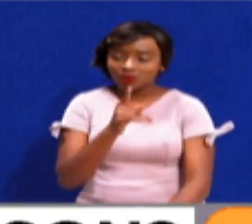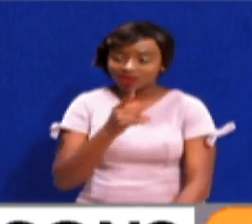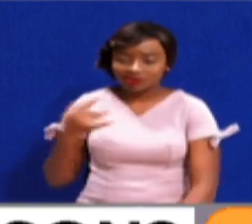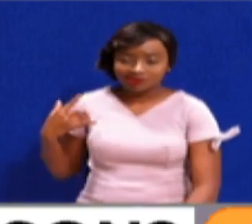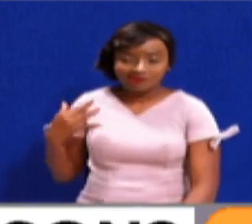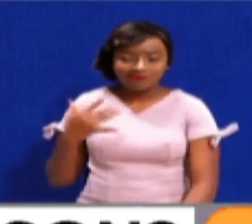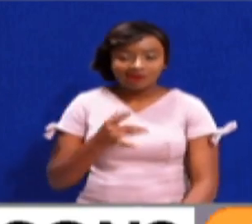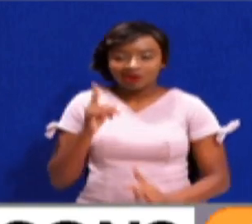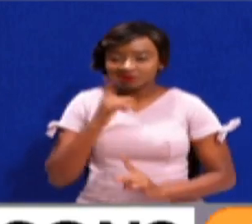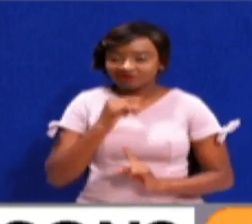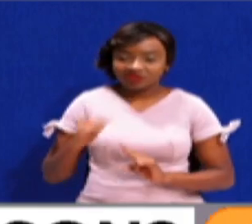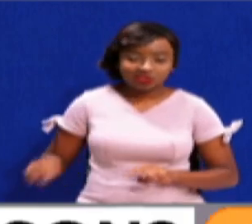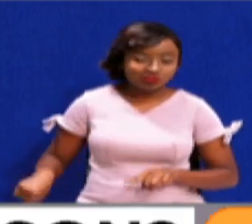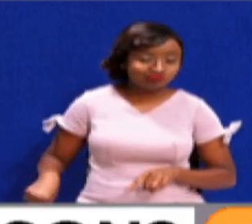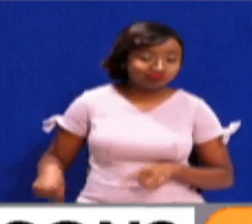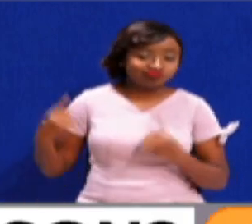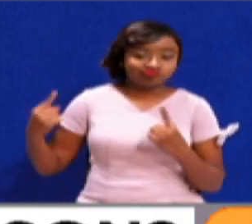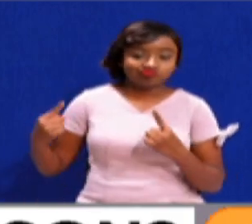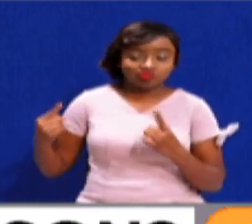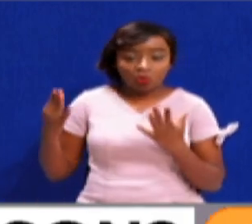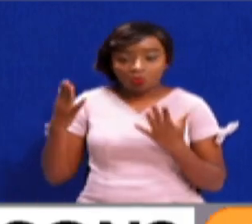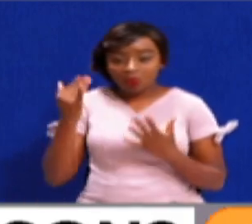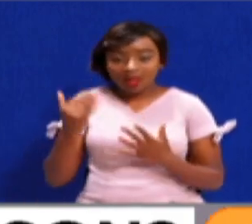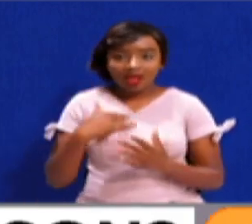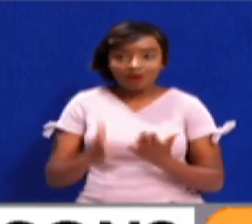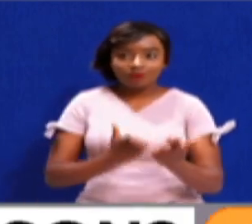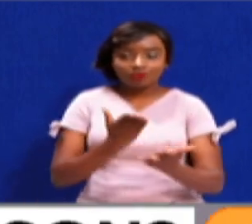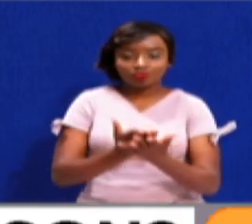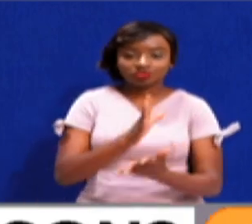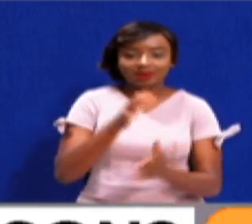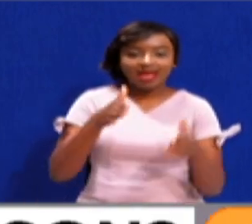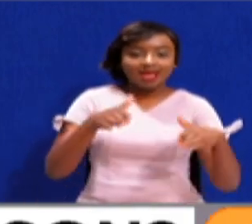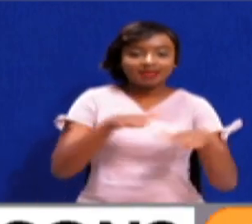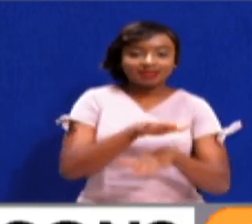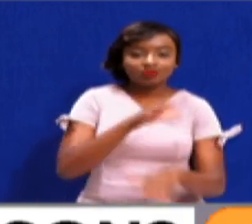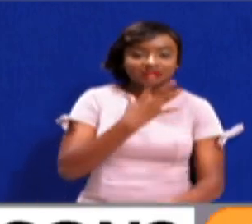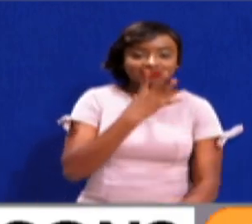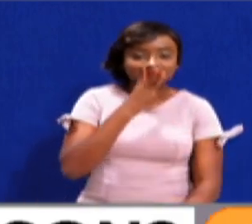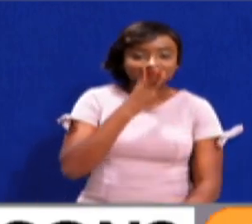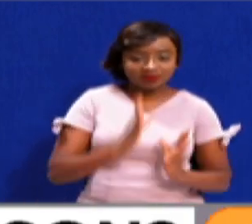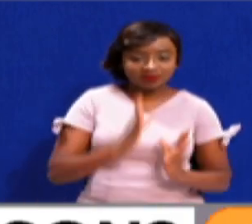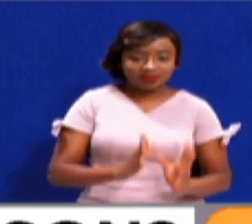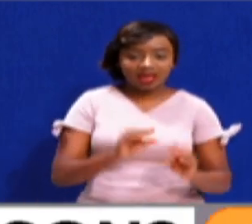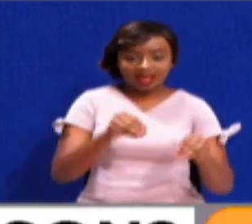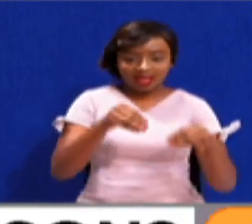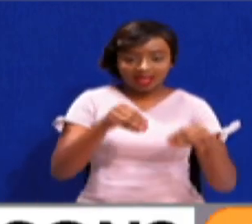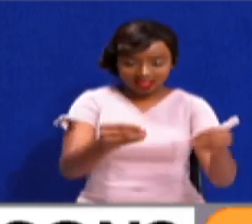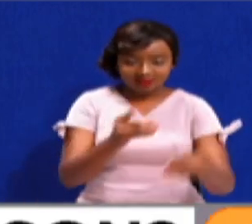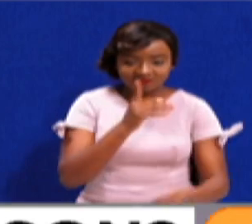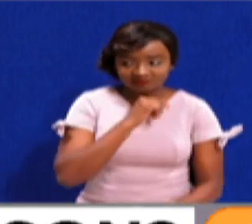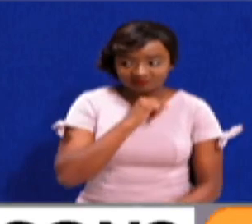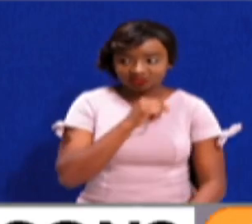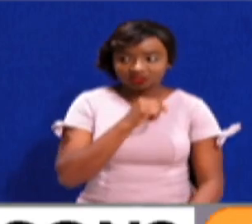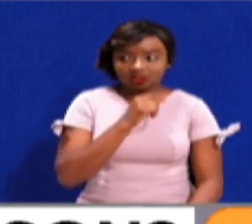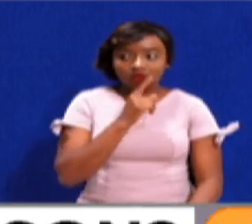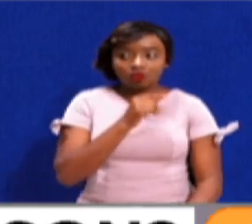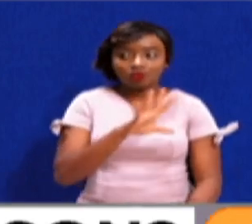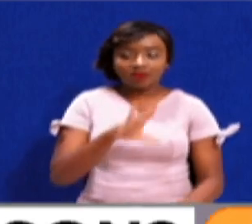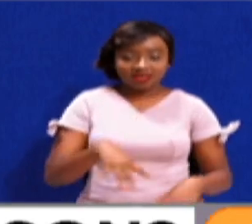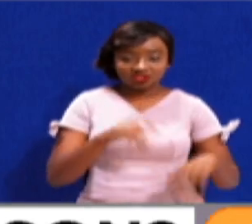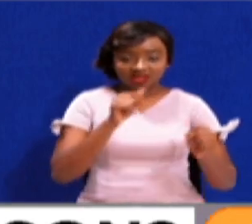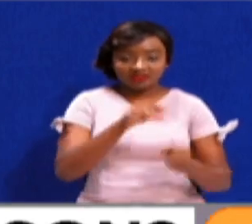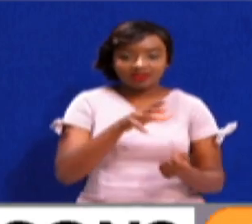disagreement already because there was a proposal that the deputy speaker, Professor Margaret Kamar, chairs that committee. Those opposed to